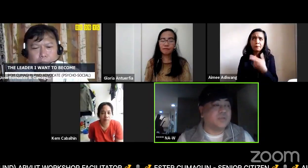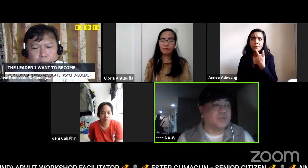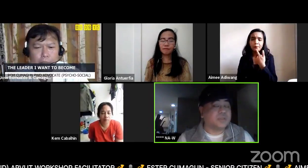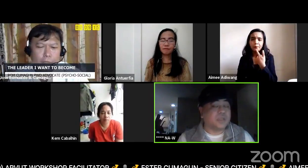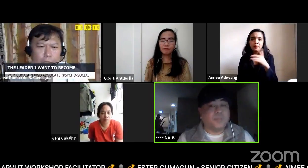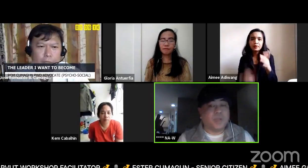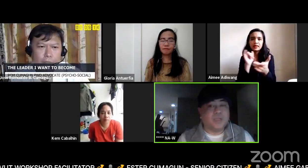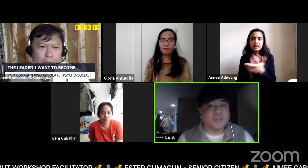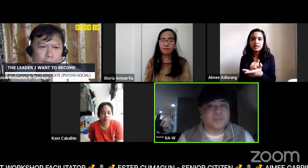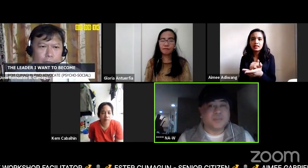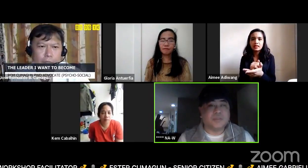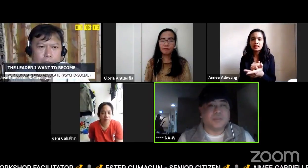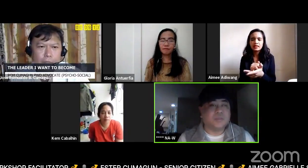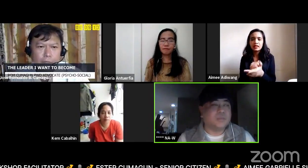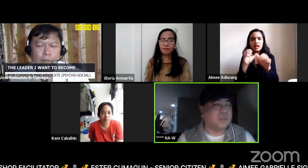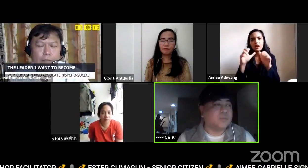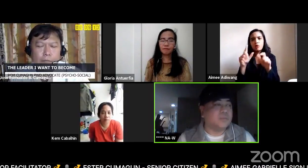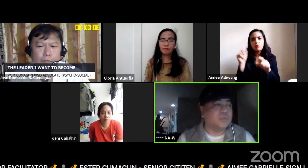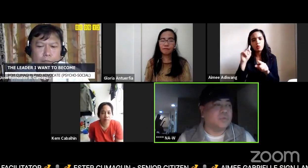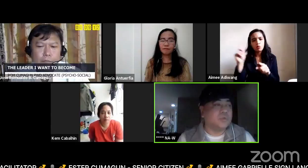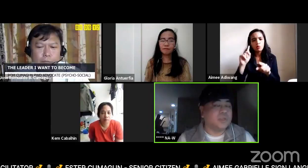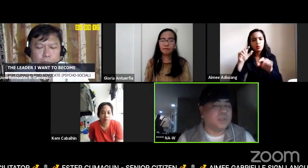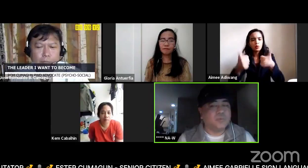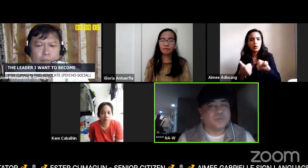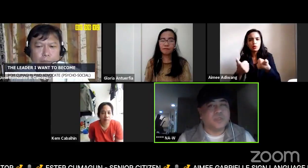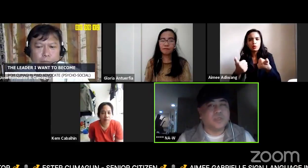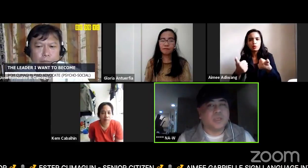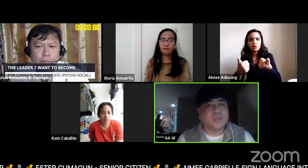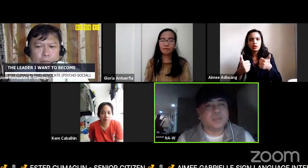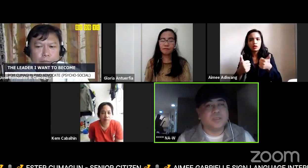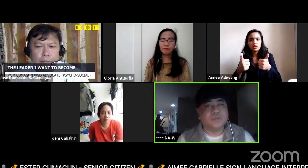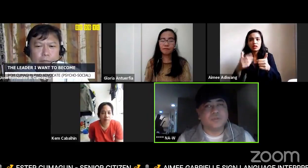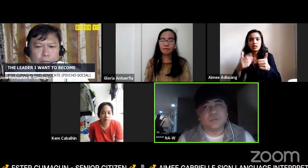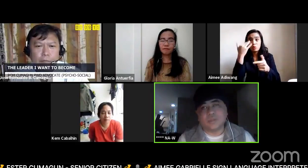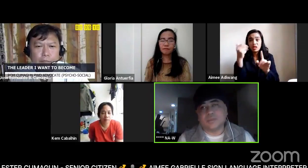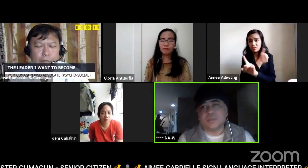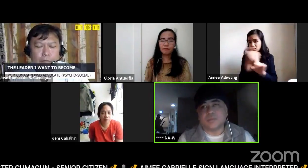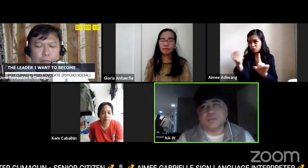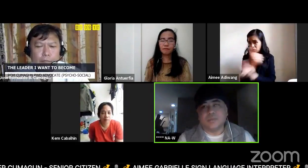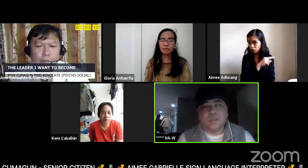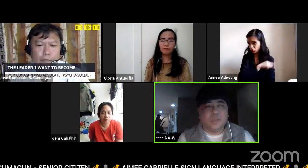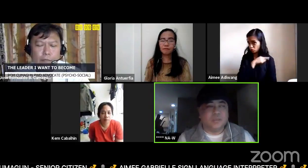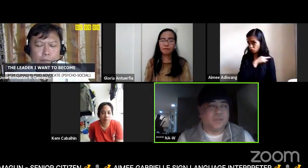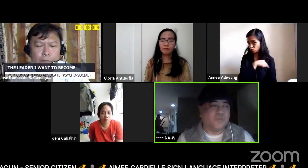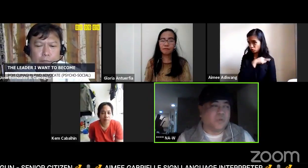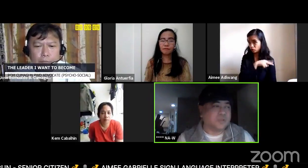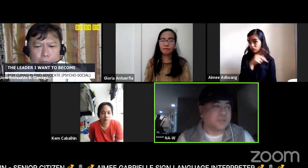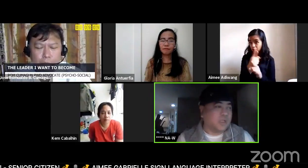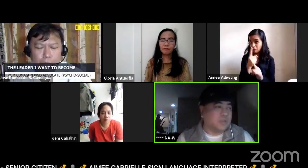check yan sa sa imbalance ng mundo eh. Inabuso na natin ng nature eh.